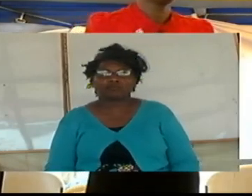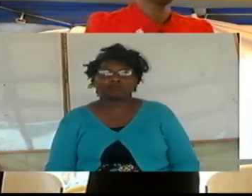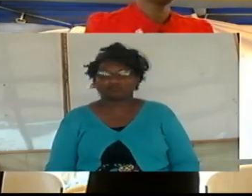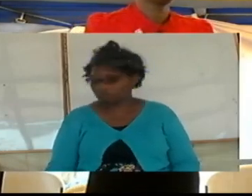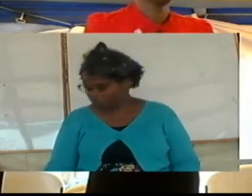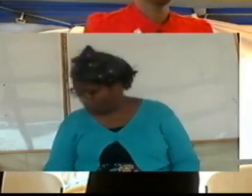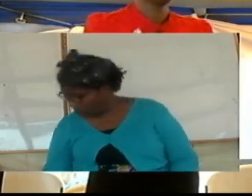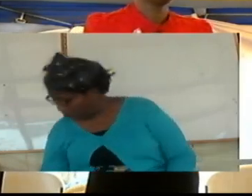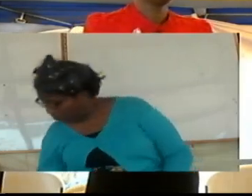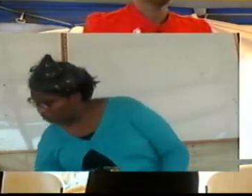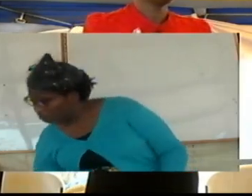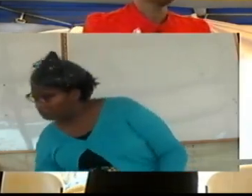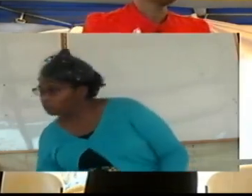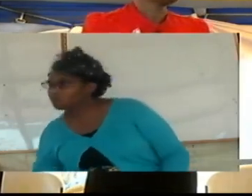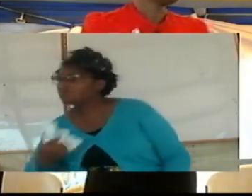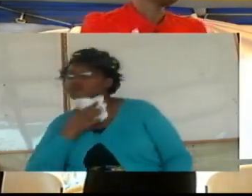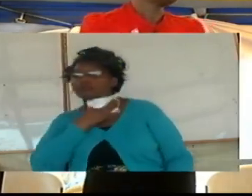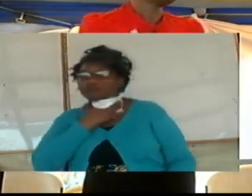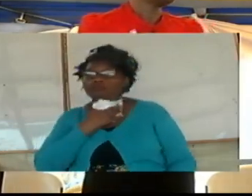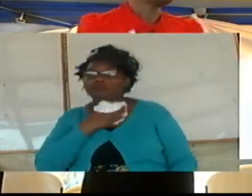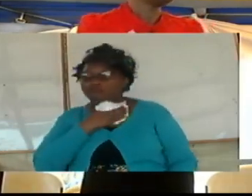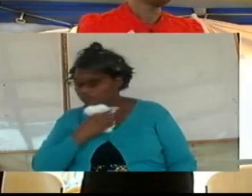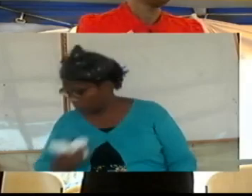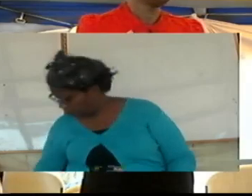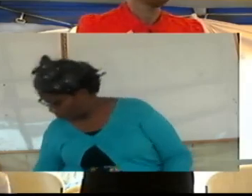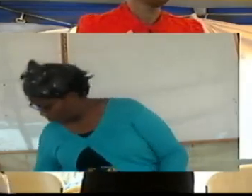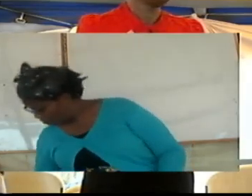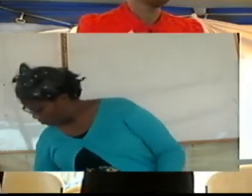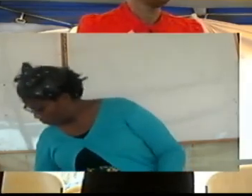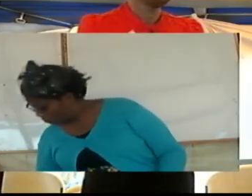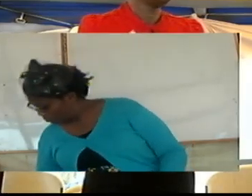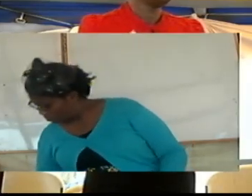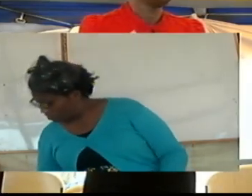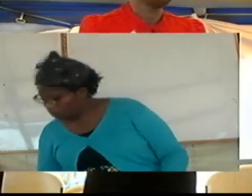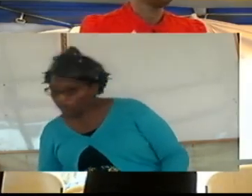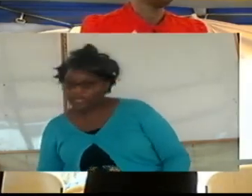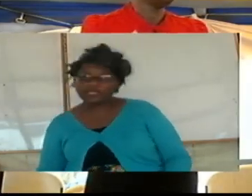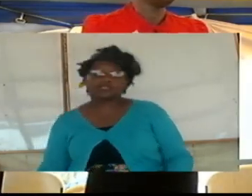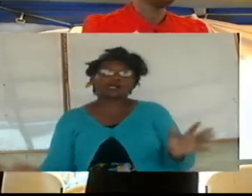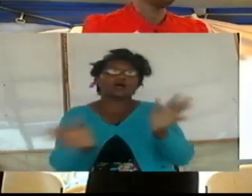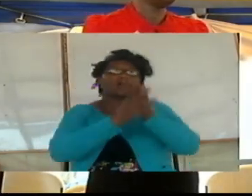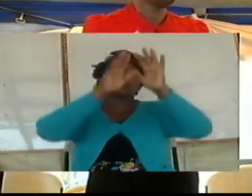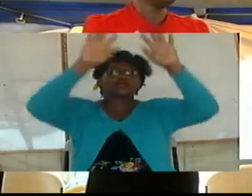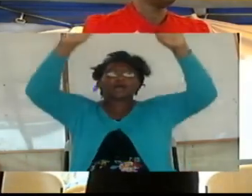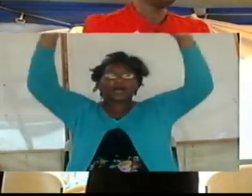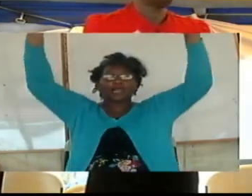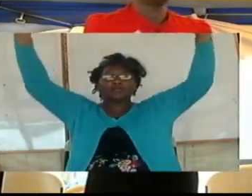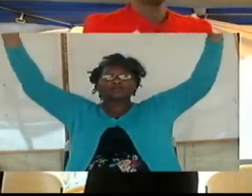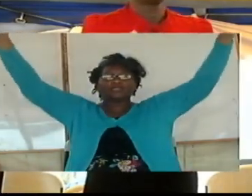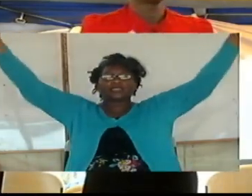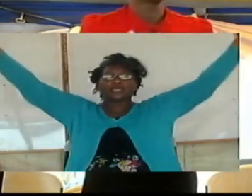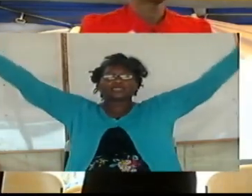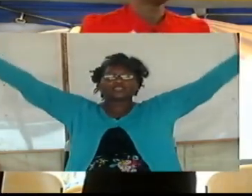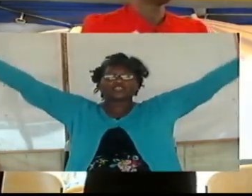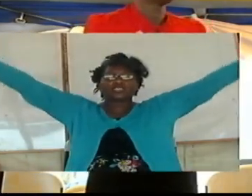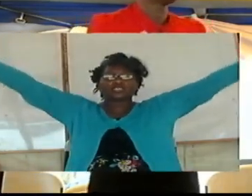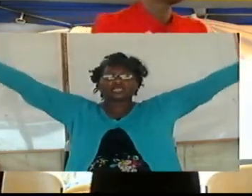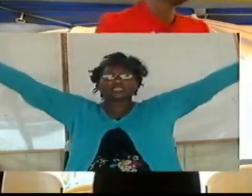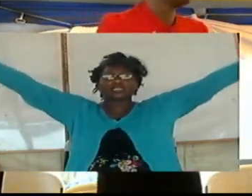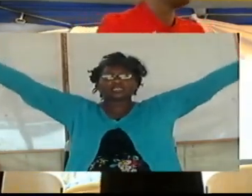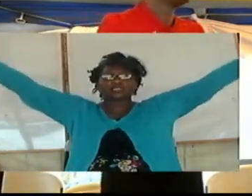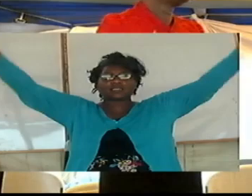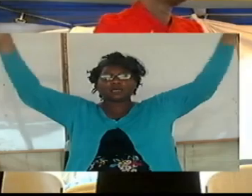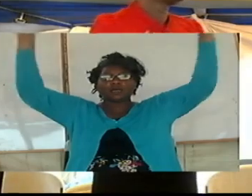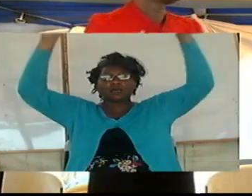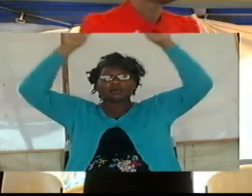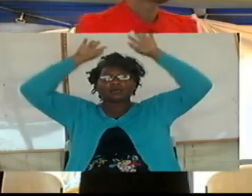King. And not just a part of my life, but my everything. Hallelujah. Hallelujah. I know, Dejani, you know that one.